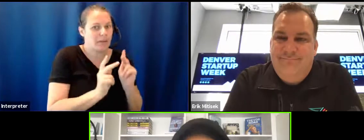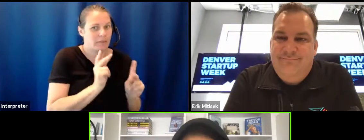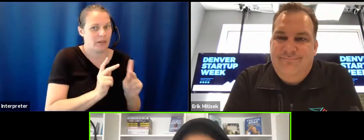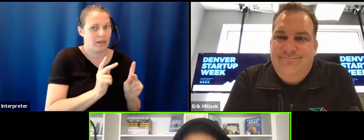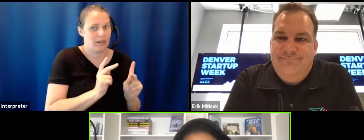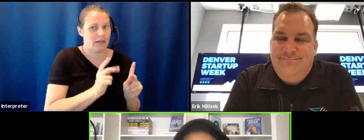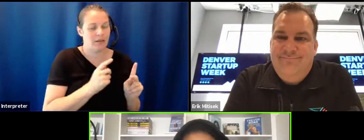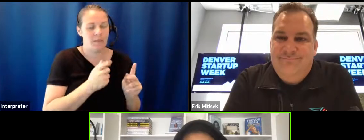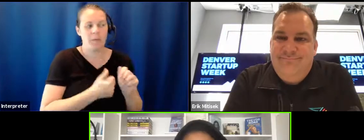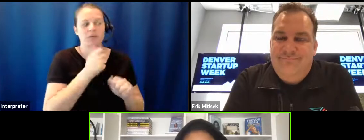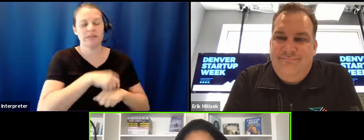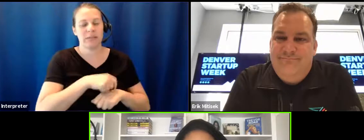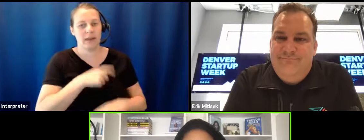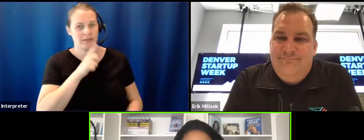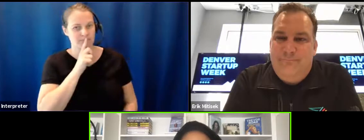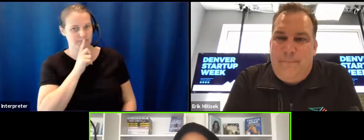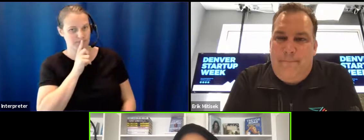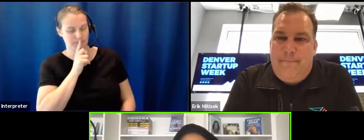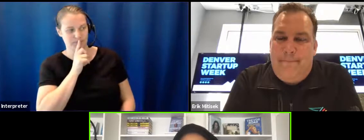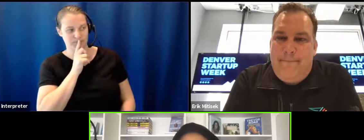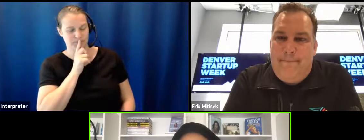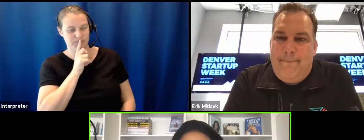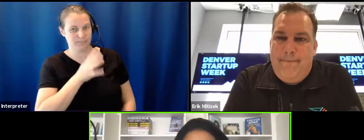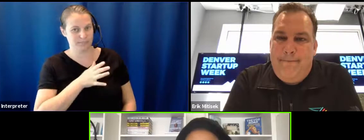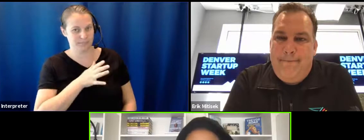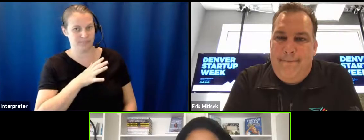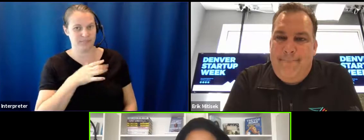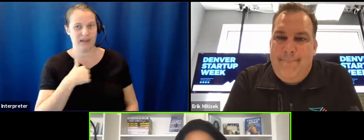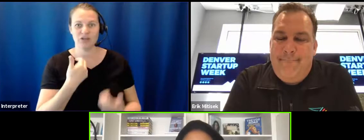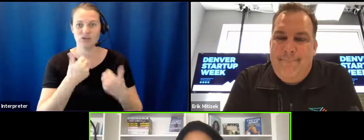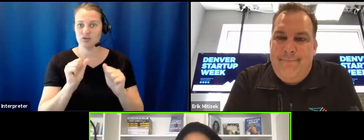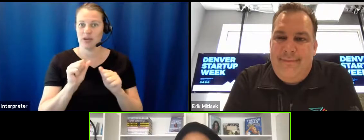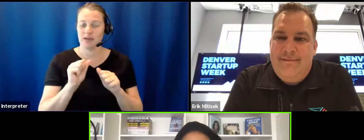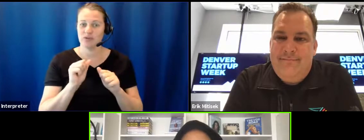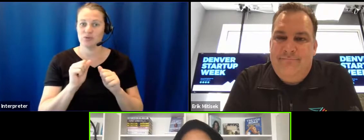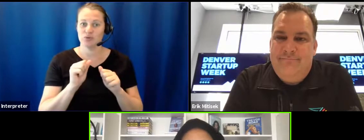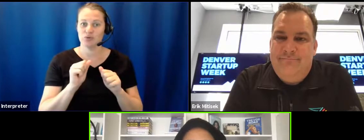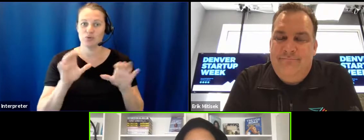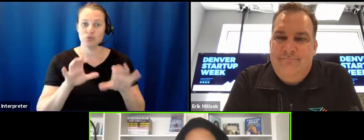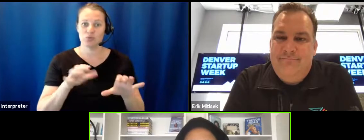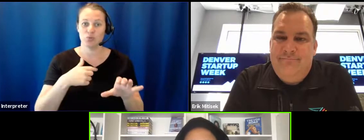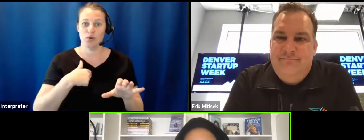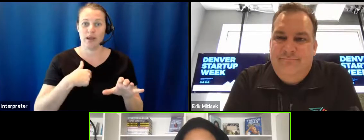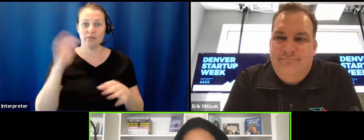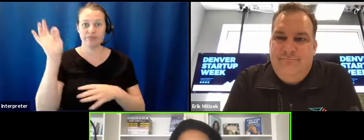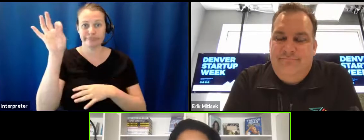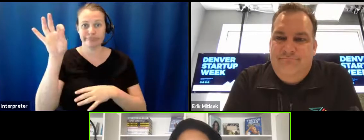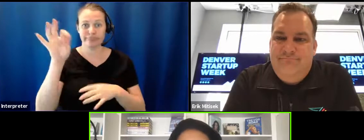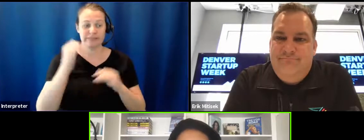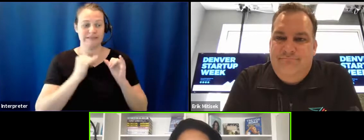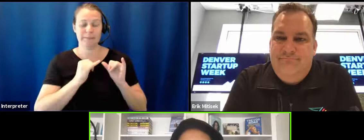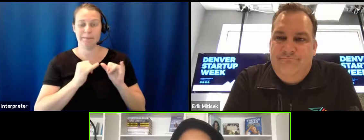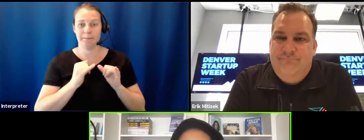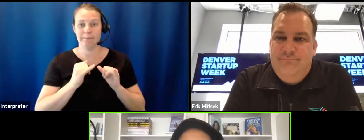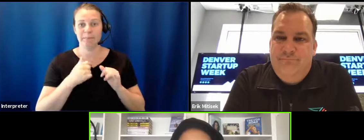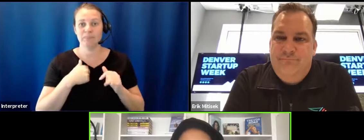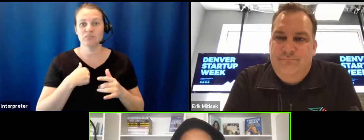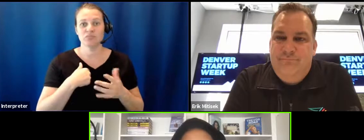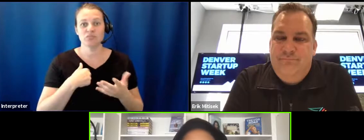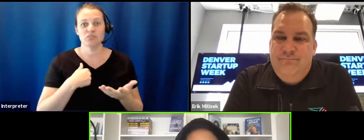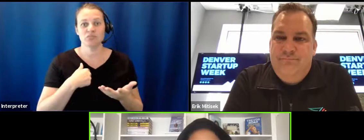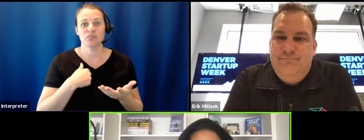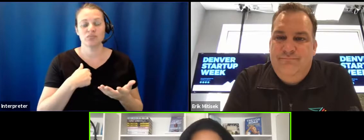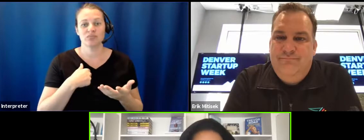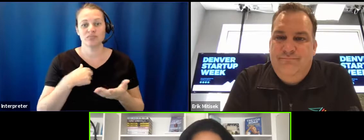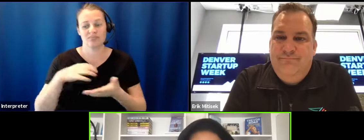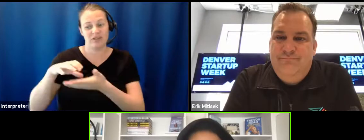saying that, because again, it's what I try to practice what I preach. So I encourage people. I've said, you know, getting a